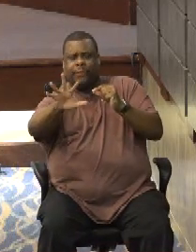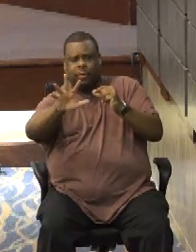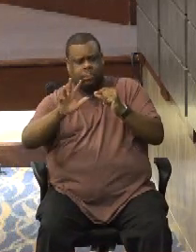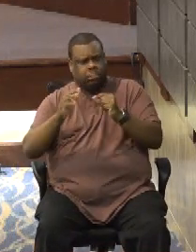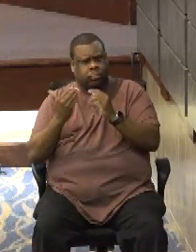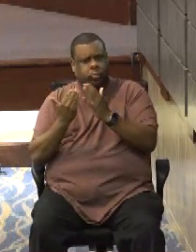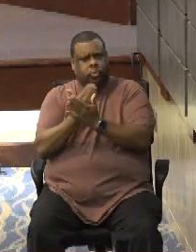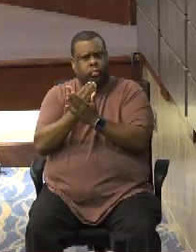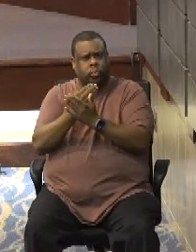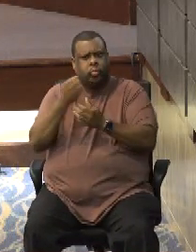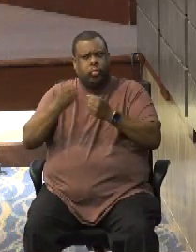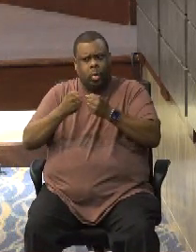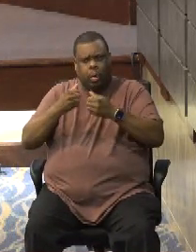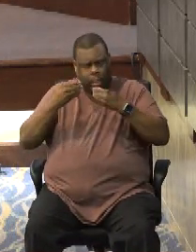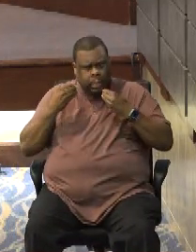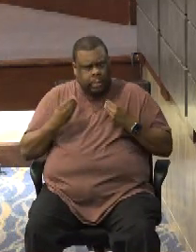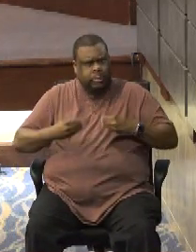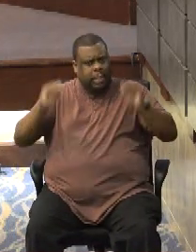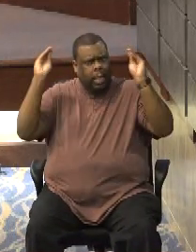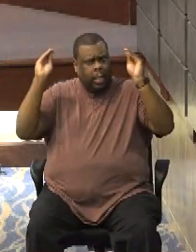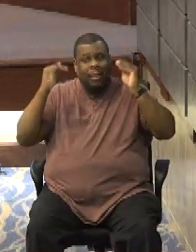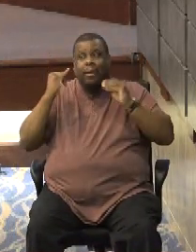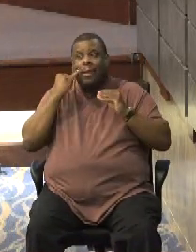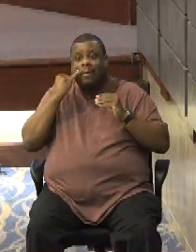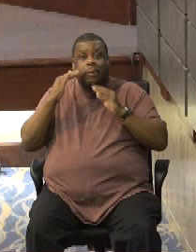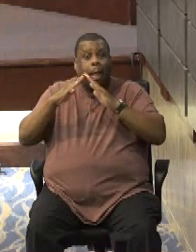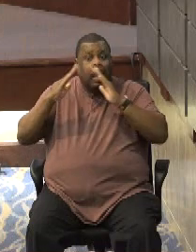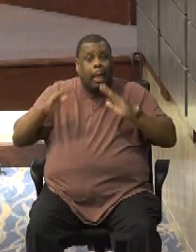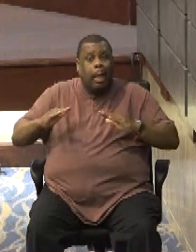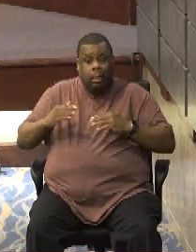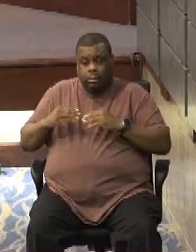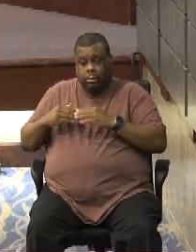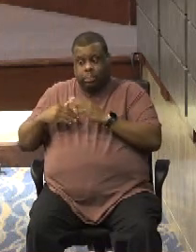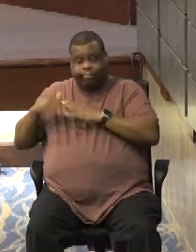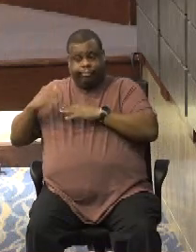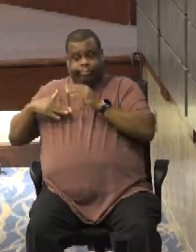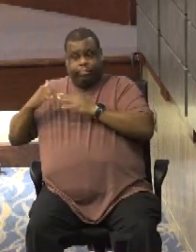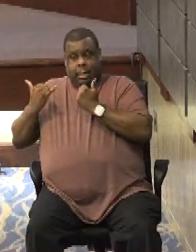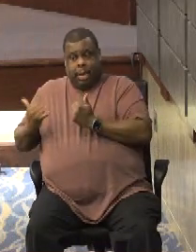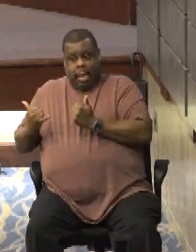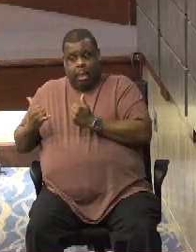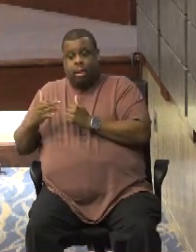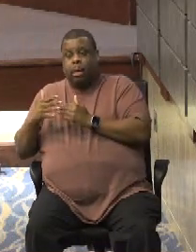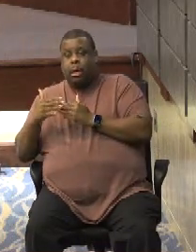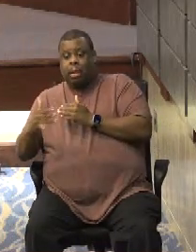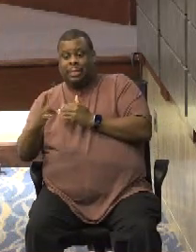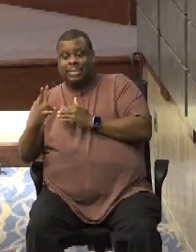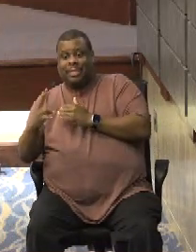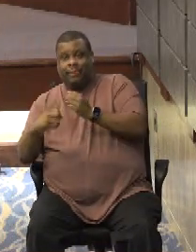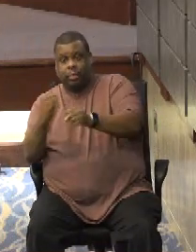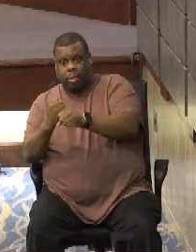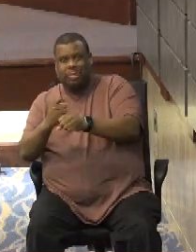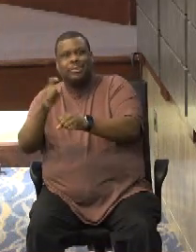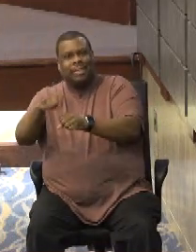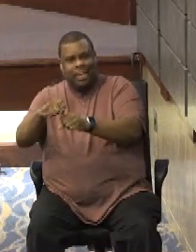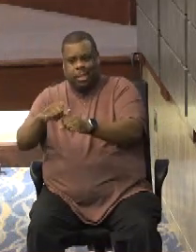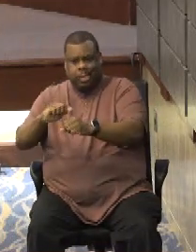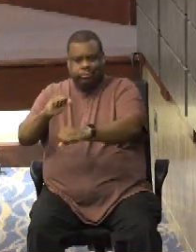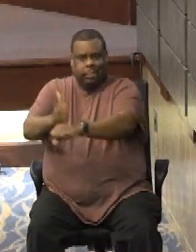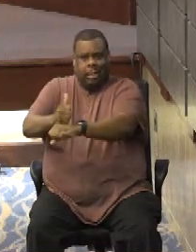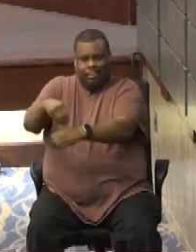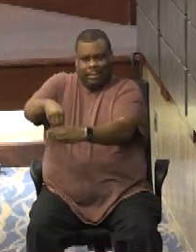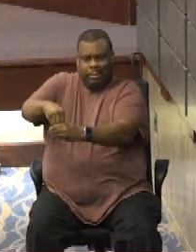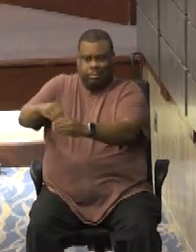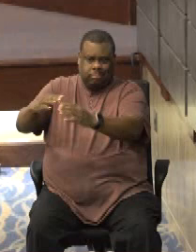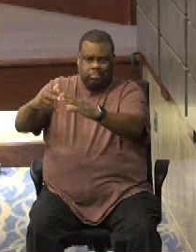car sales. So if a house is built today, in 7 years, it's going to already need retrofitting. And by 2035,